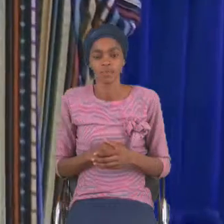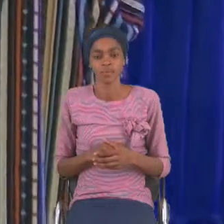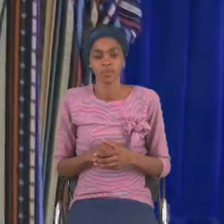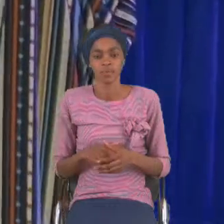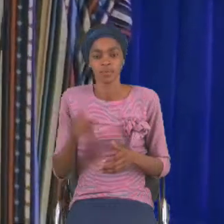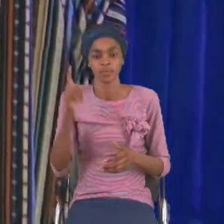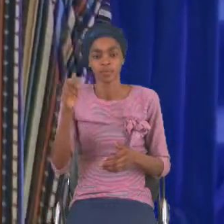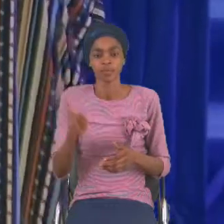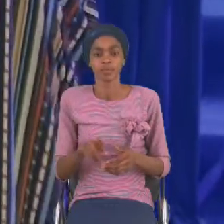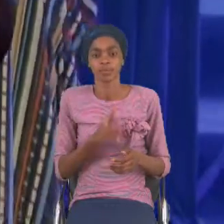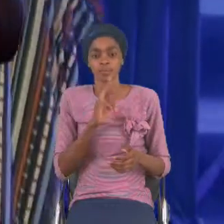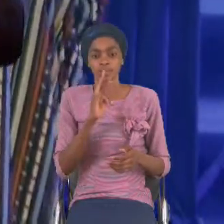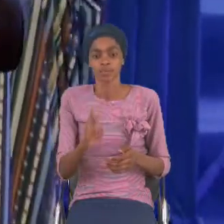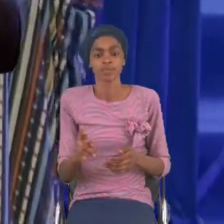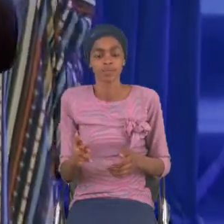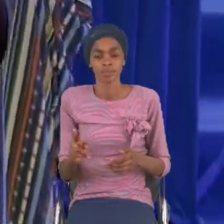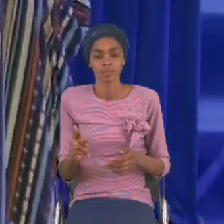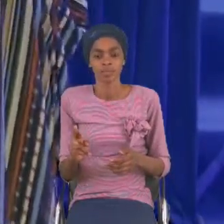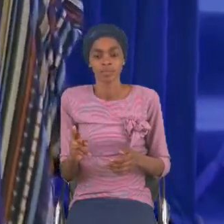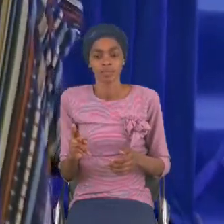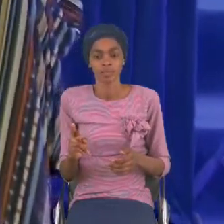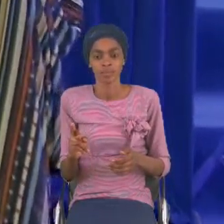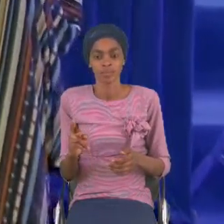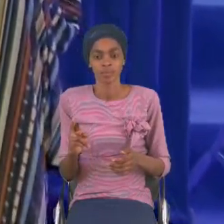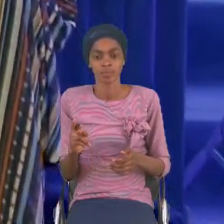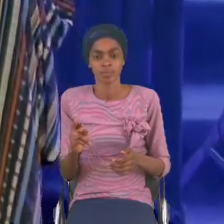You are the head over